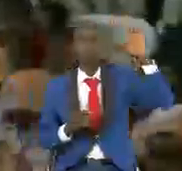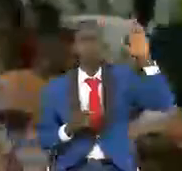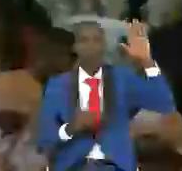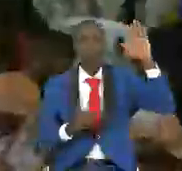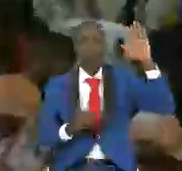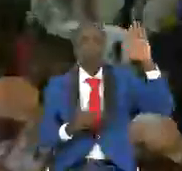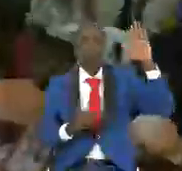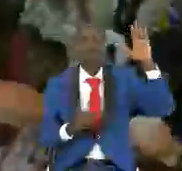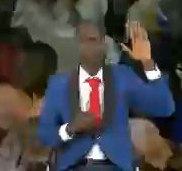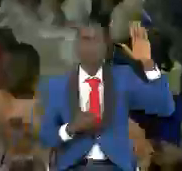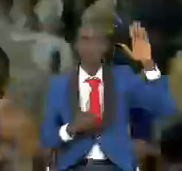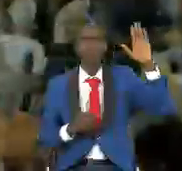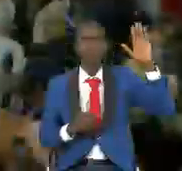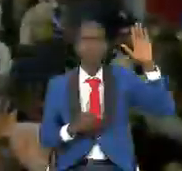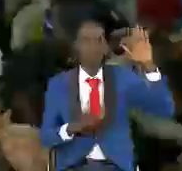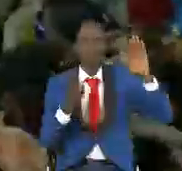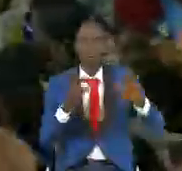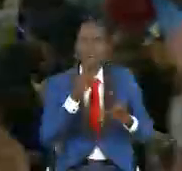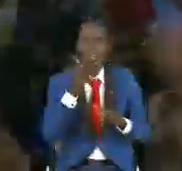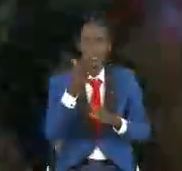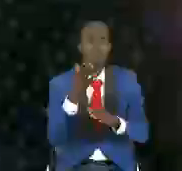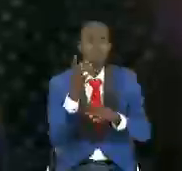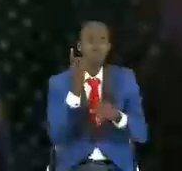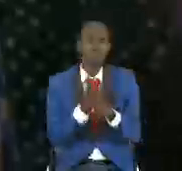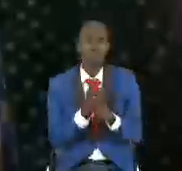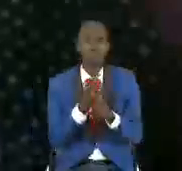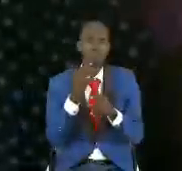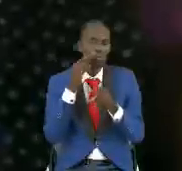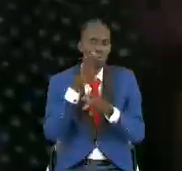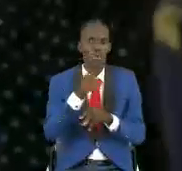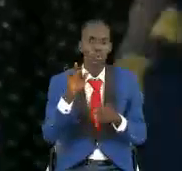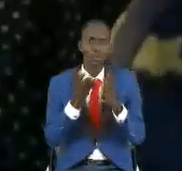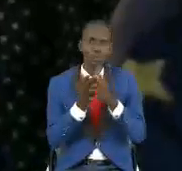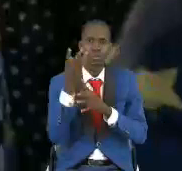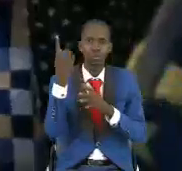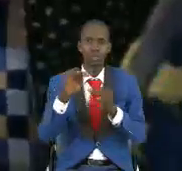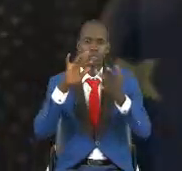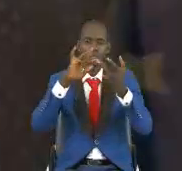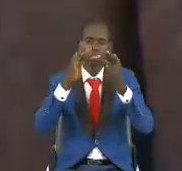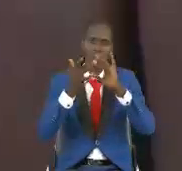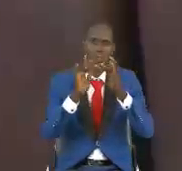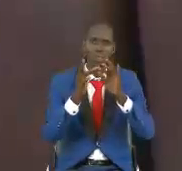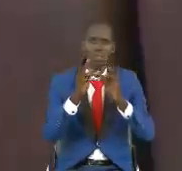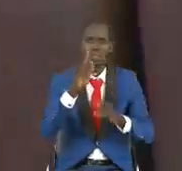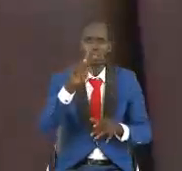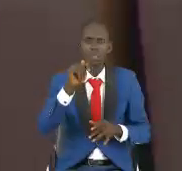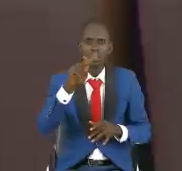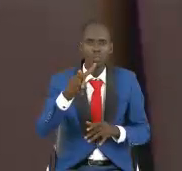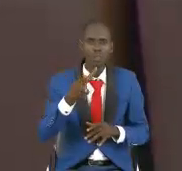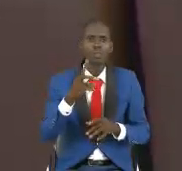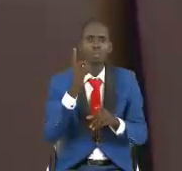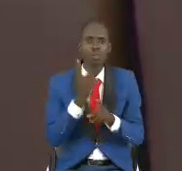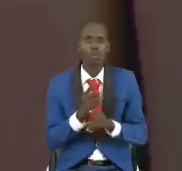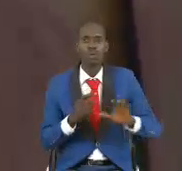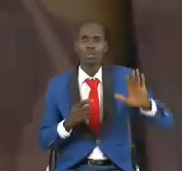you. You're listening over the radio, just raise up your hand there. Over the television, raise up your hand. Online, anywhere you are,